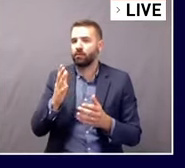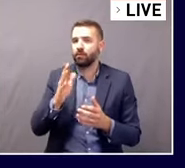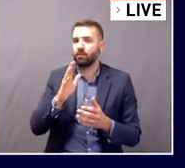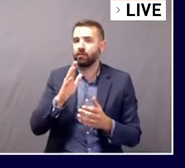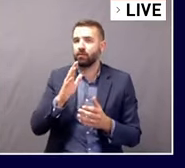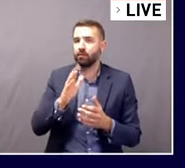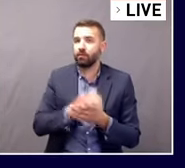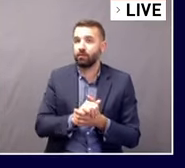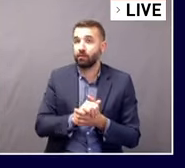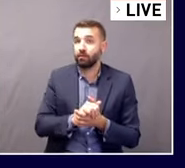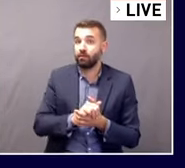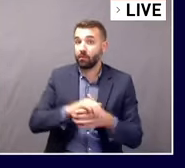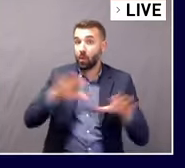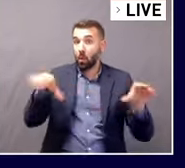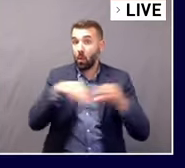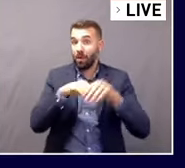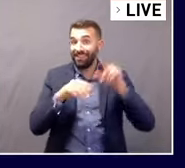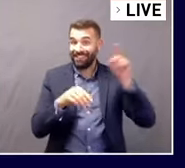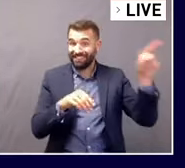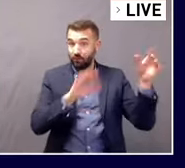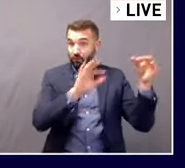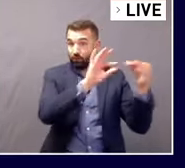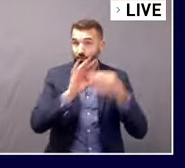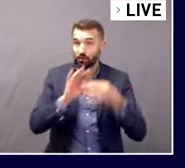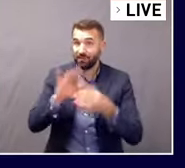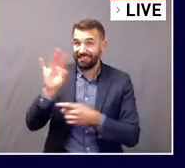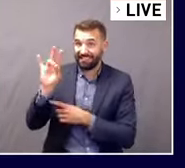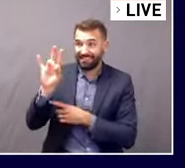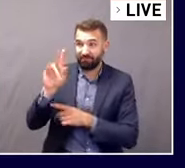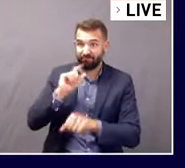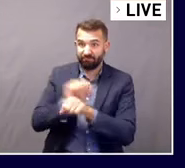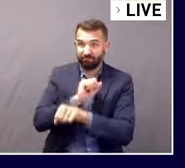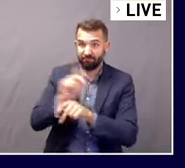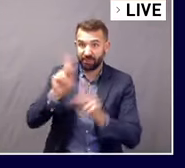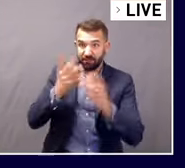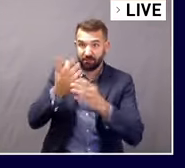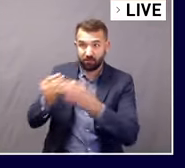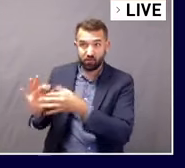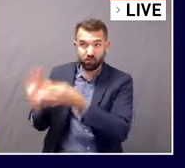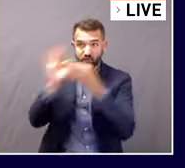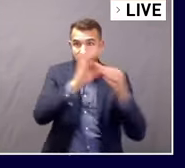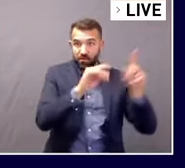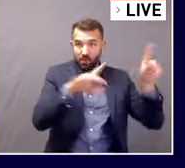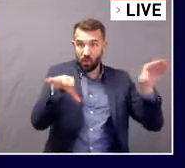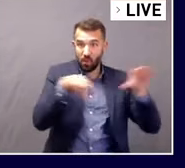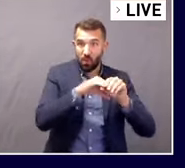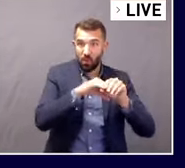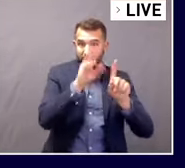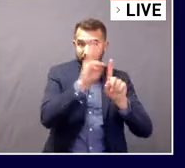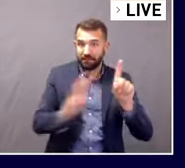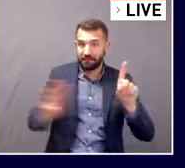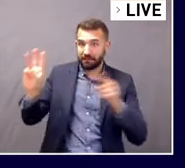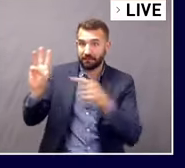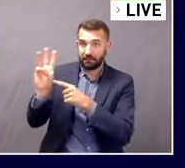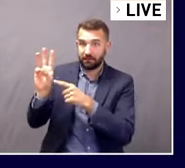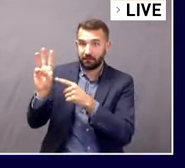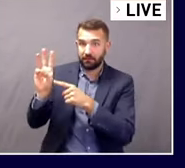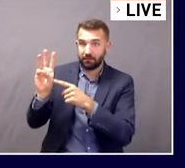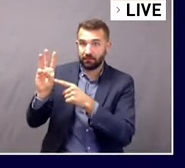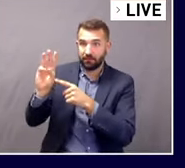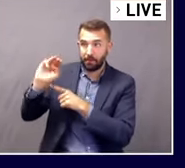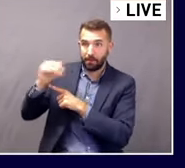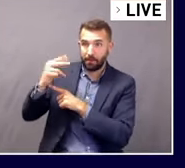on, 6 of them were residents of the Madison facility. Is that right? Okay. That is